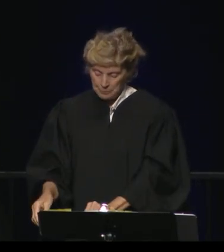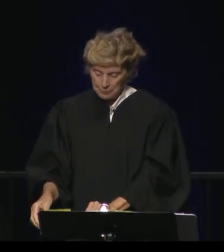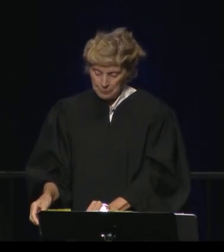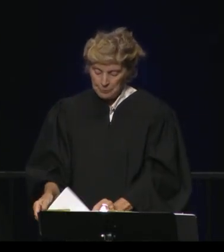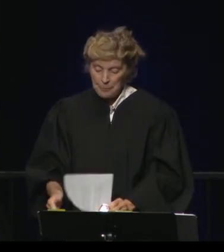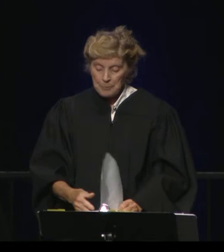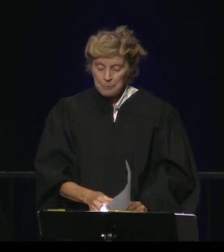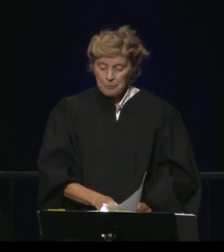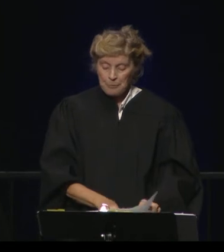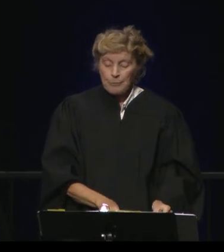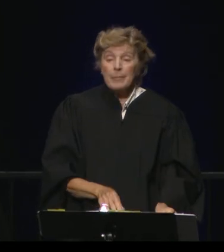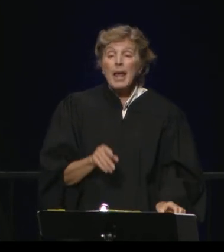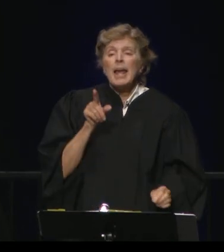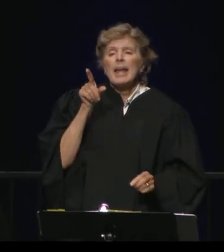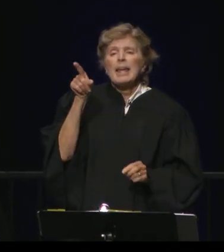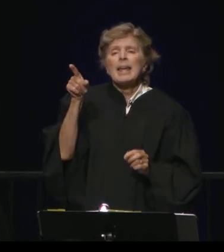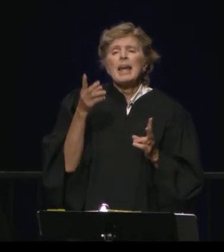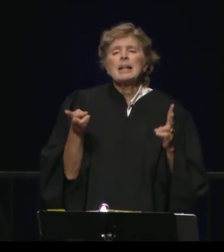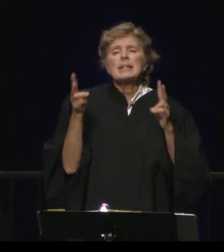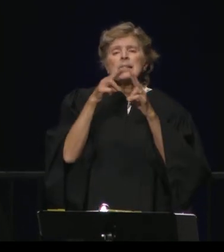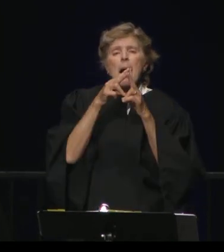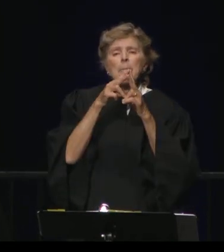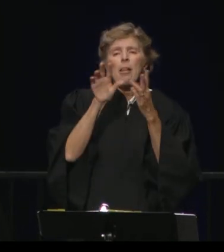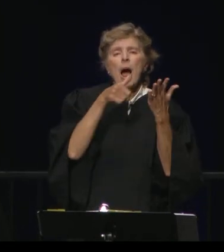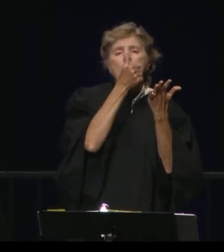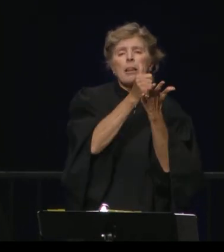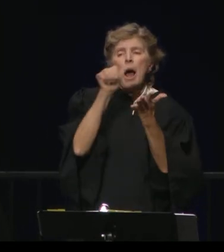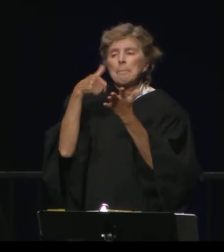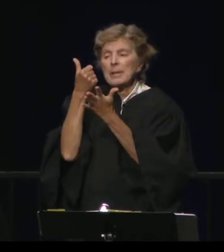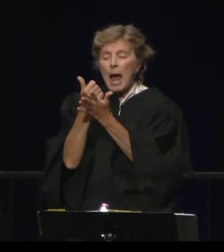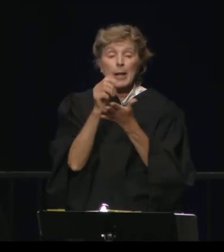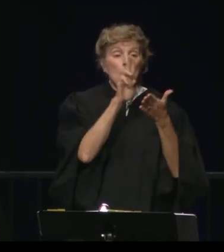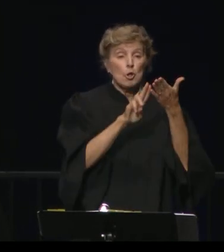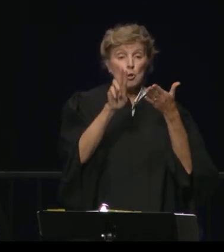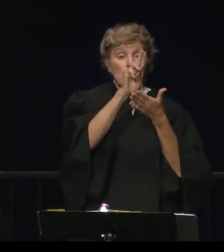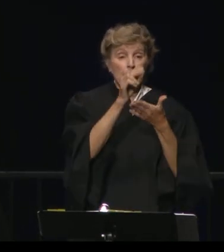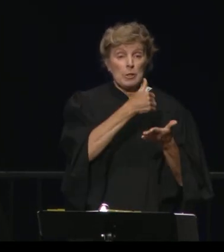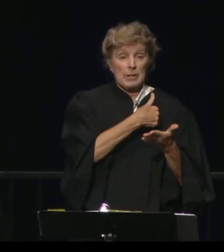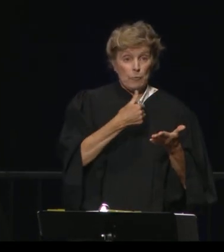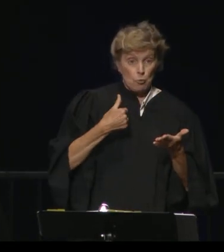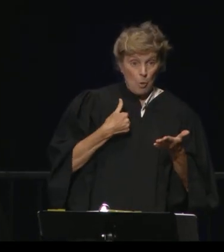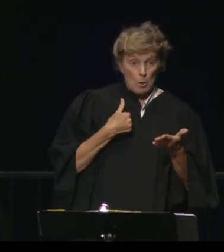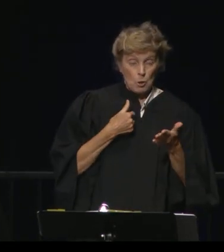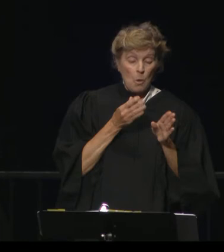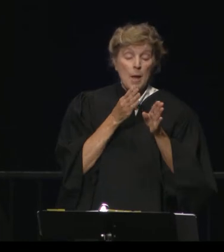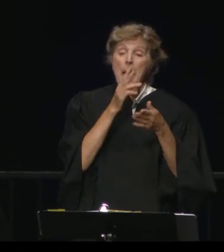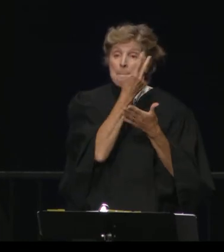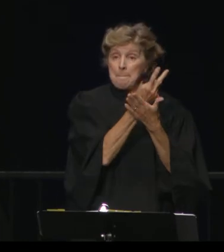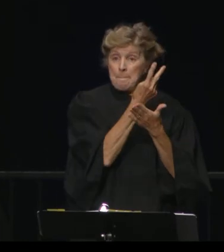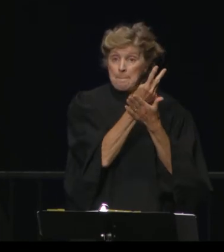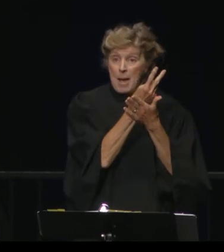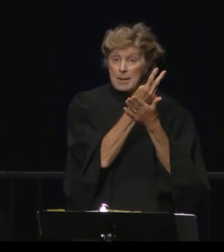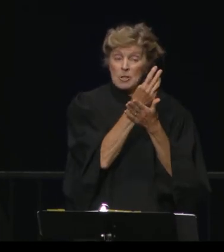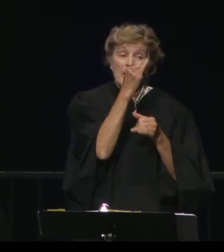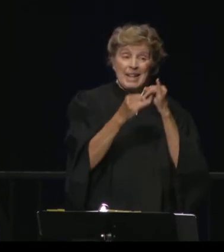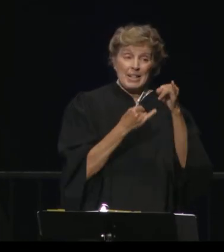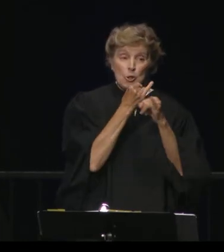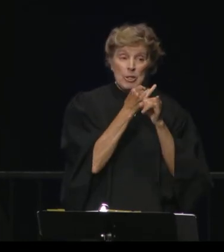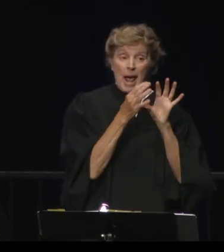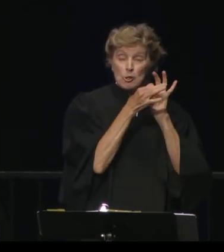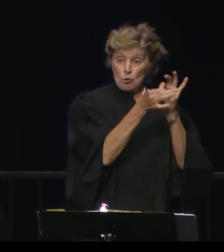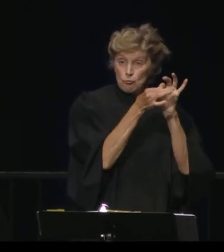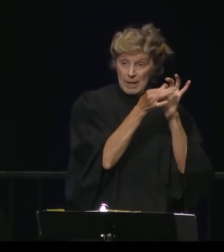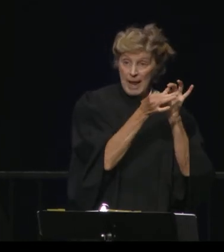Justice Straffy is a double alumnus of the University of Toronto, with a master's degree in international